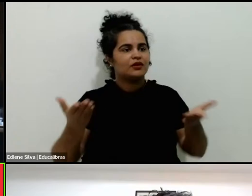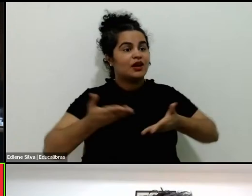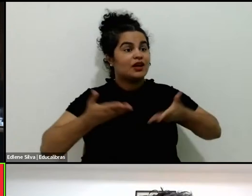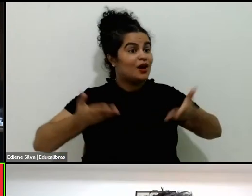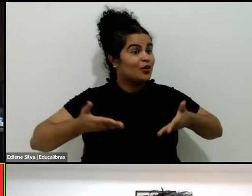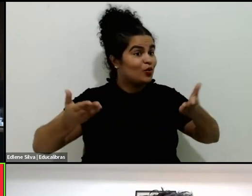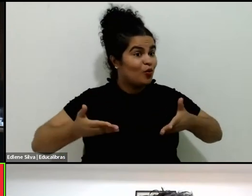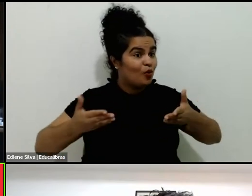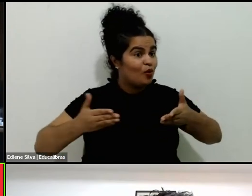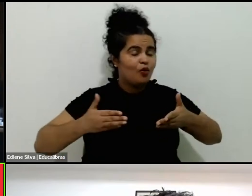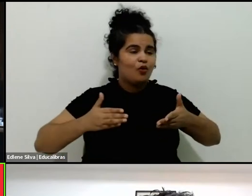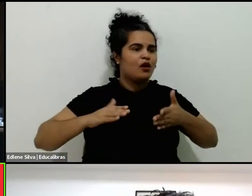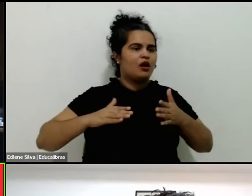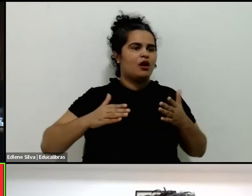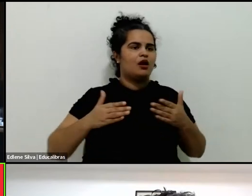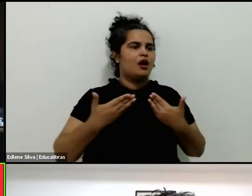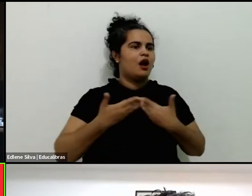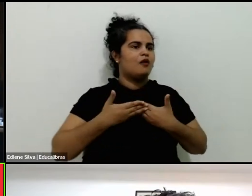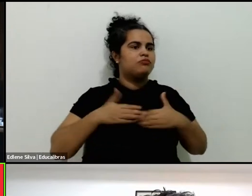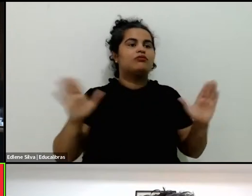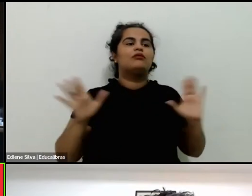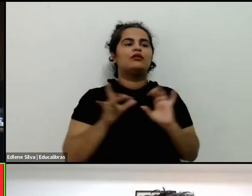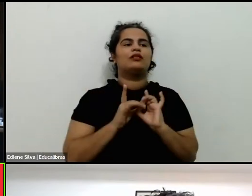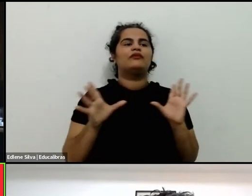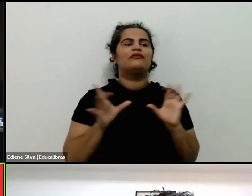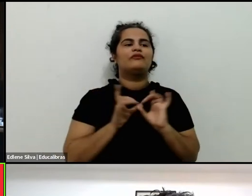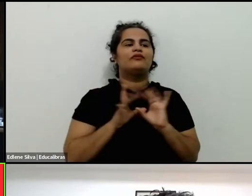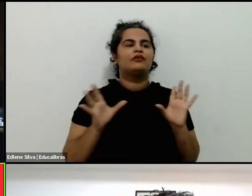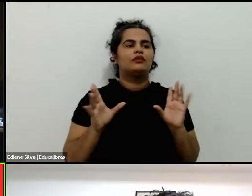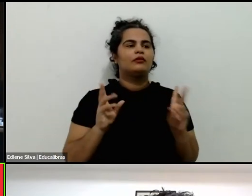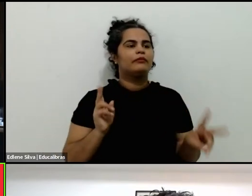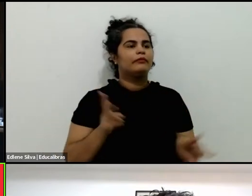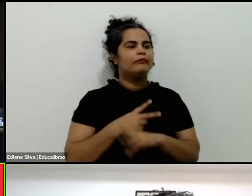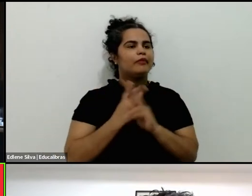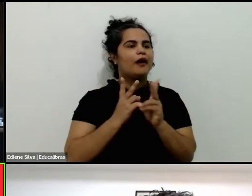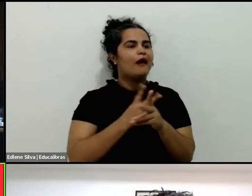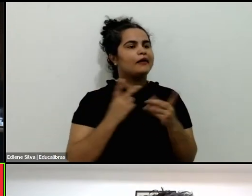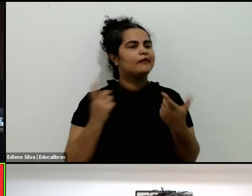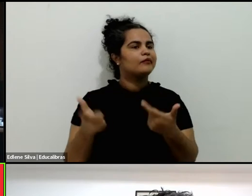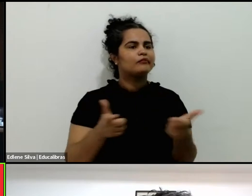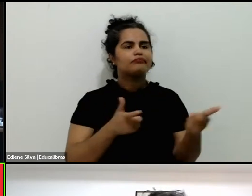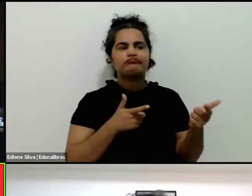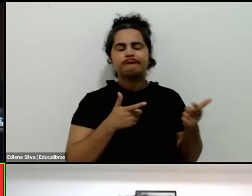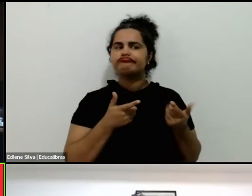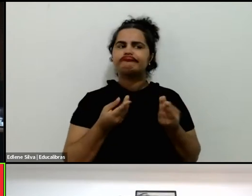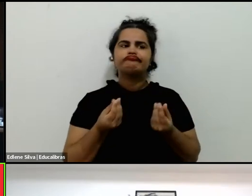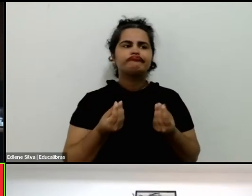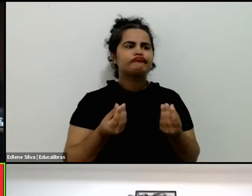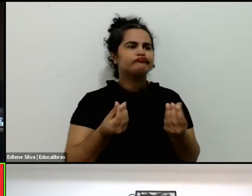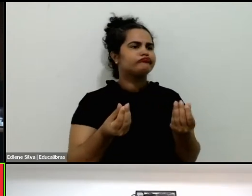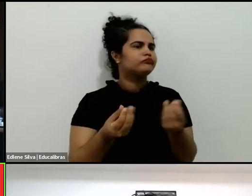routines, the local parks are nowhere near as busy. It's much more quiet.